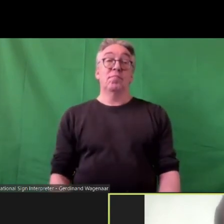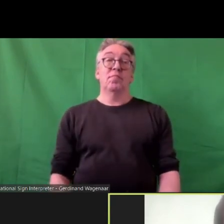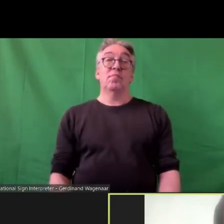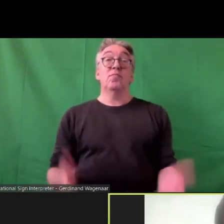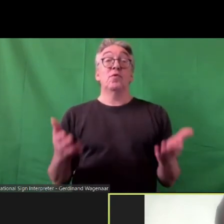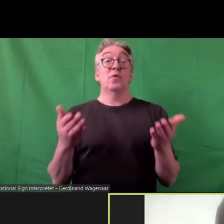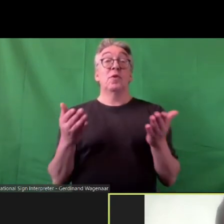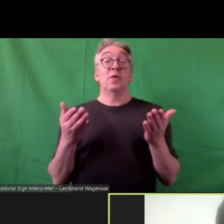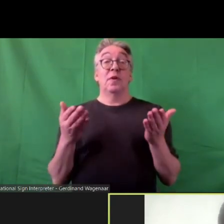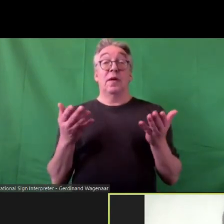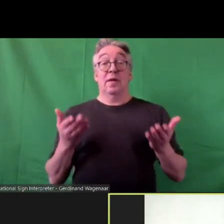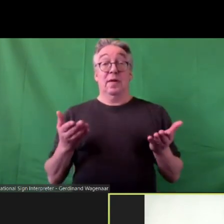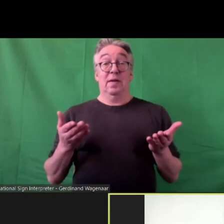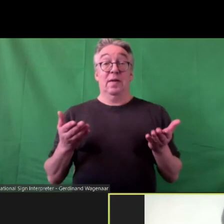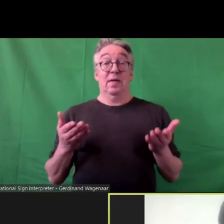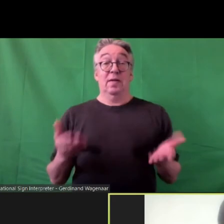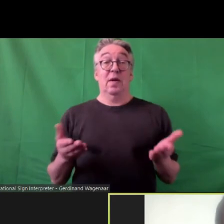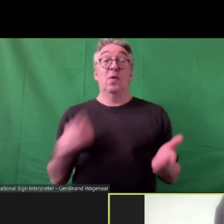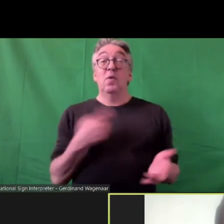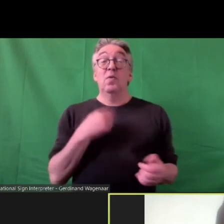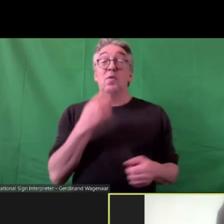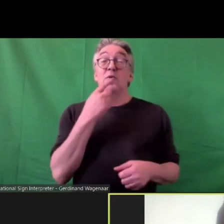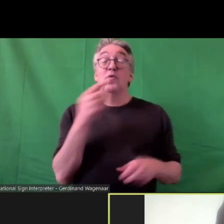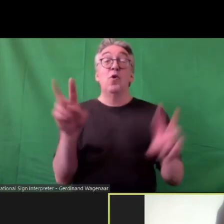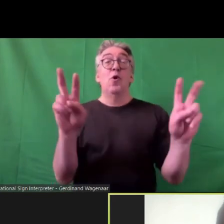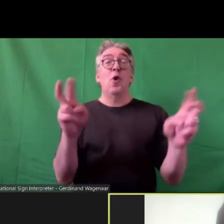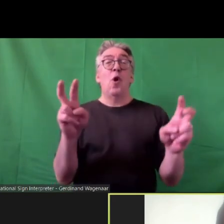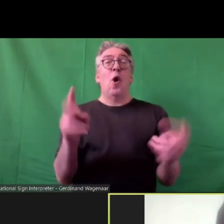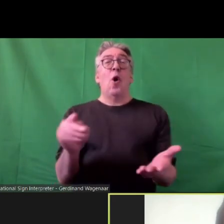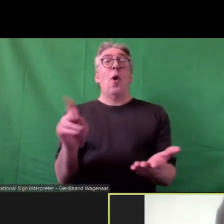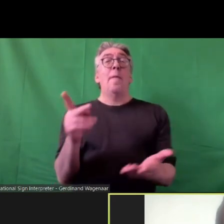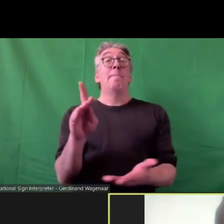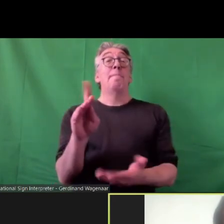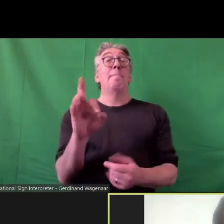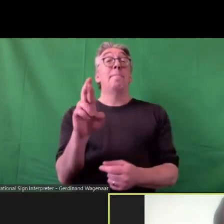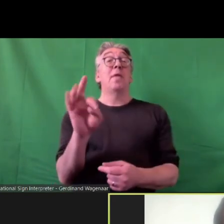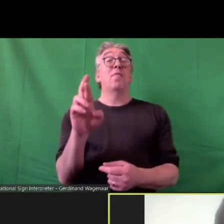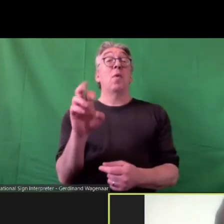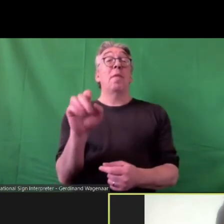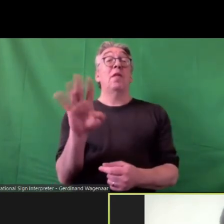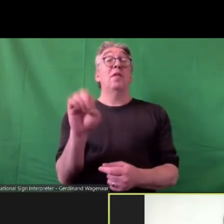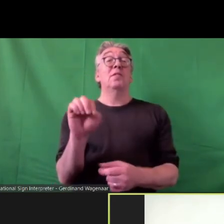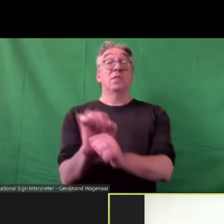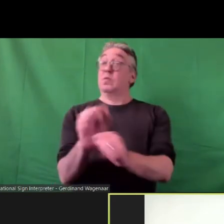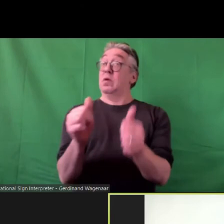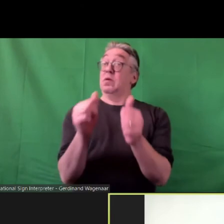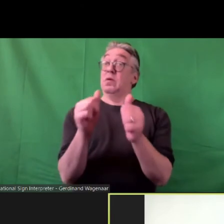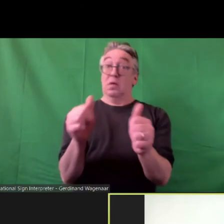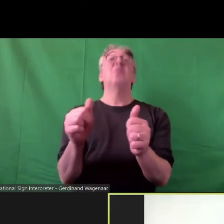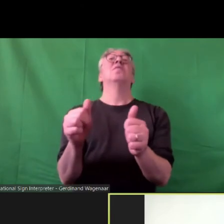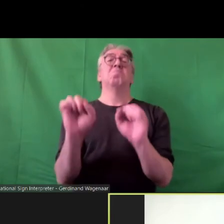that within the, we call it performance contracting of all government agencies,